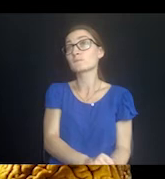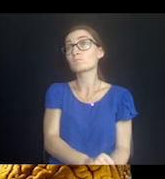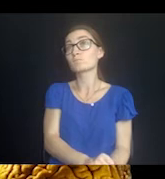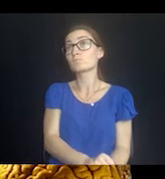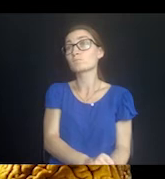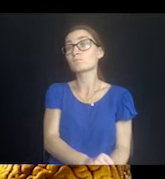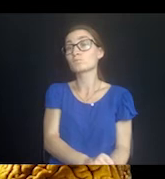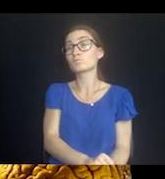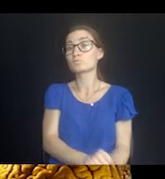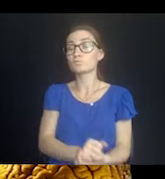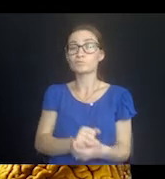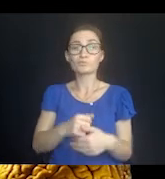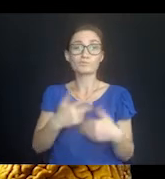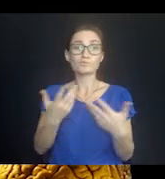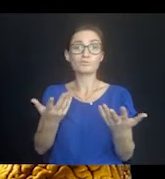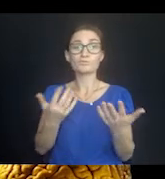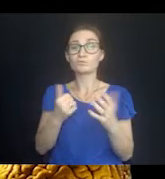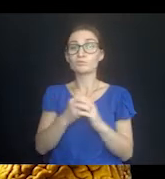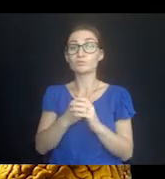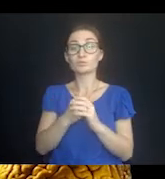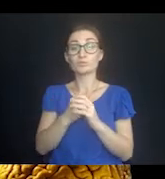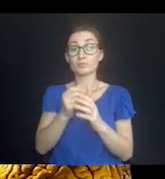believe that